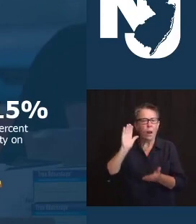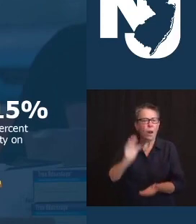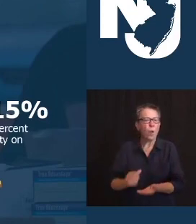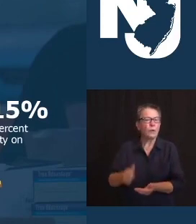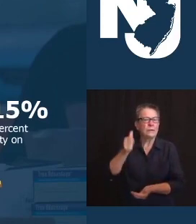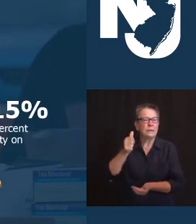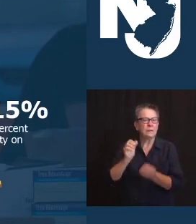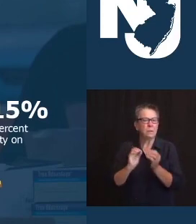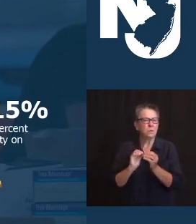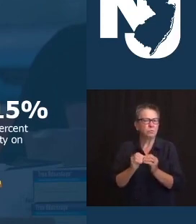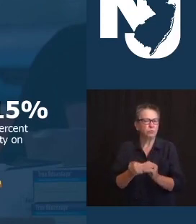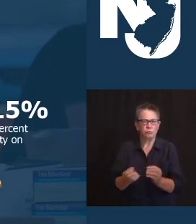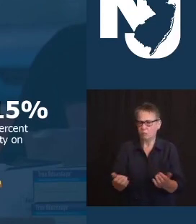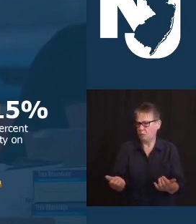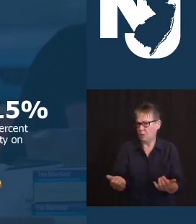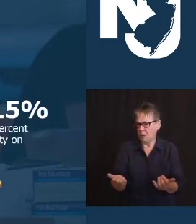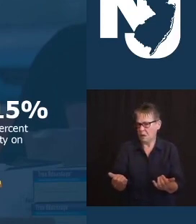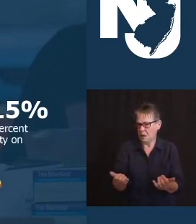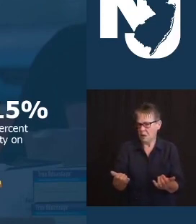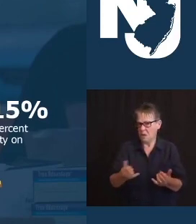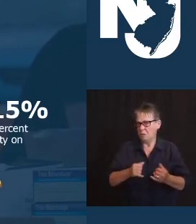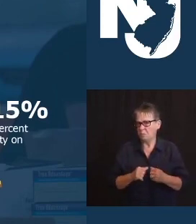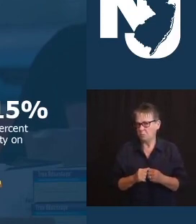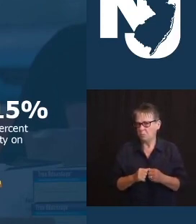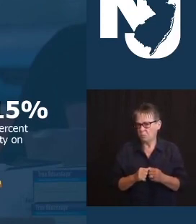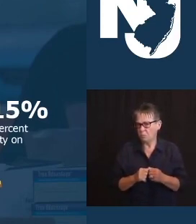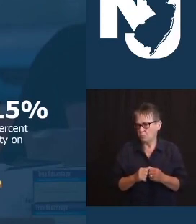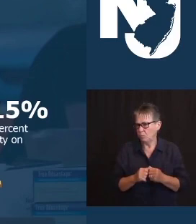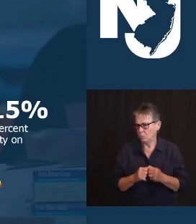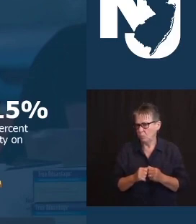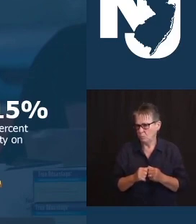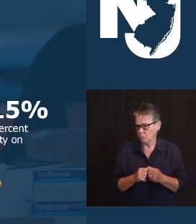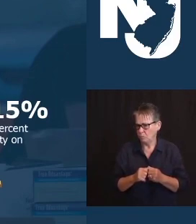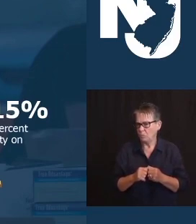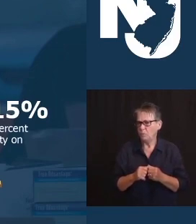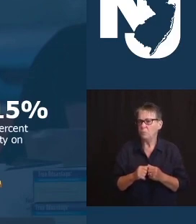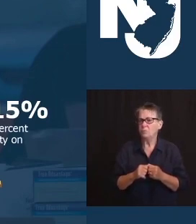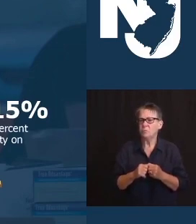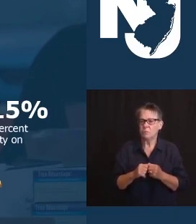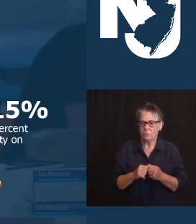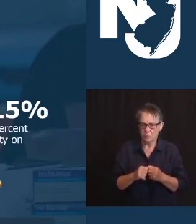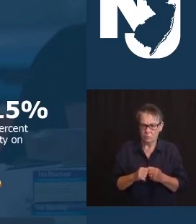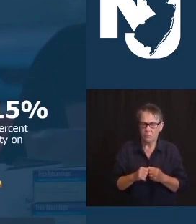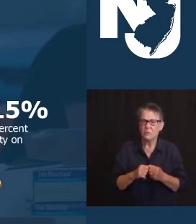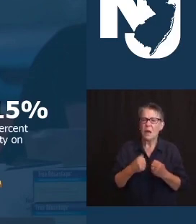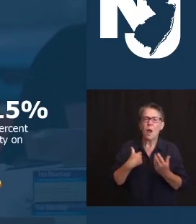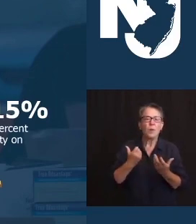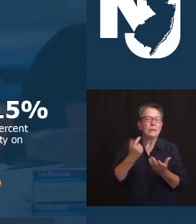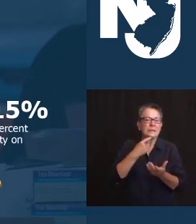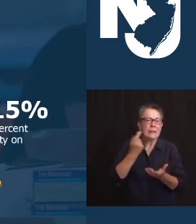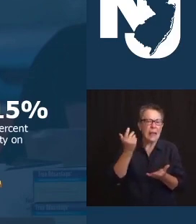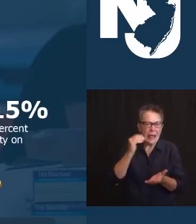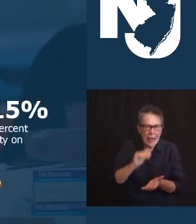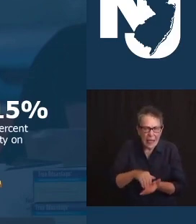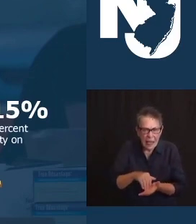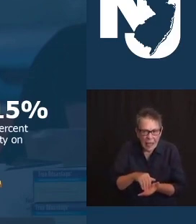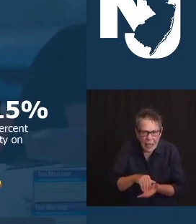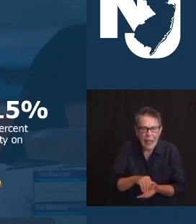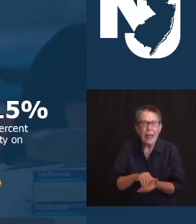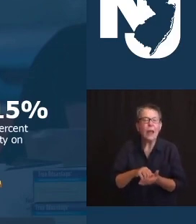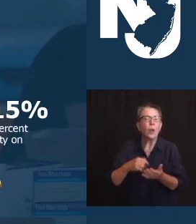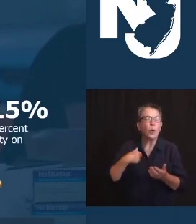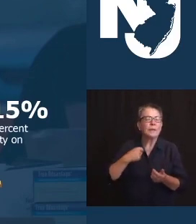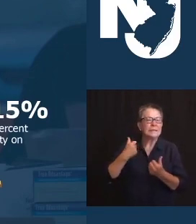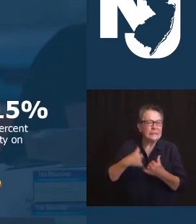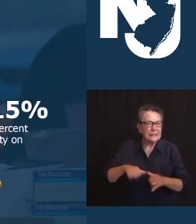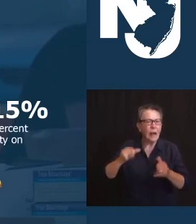per capita, and we remain among, to repeat, the 5 states with the lowest daily percent positivity. I